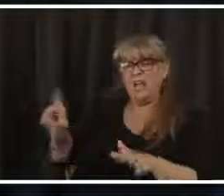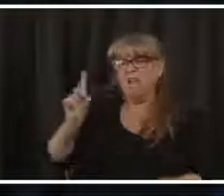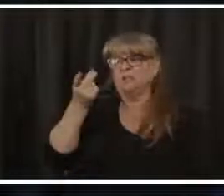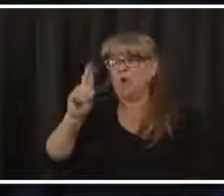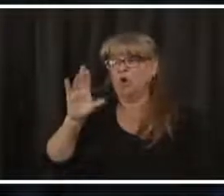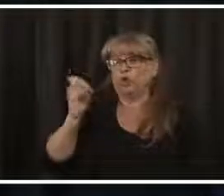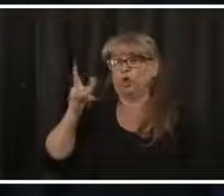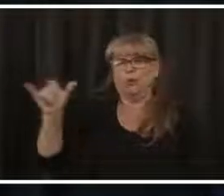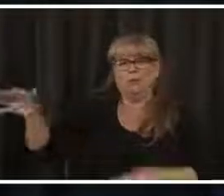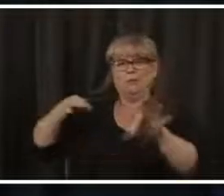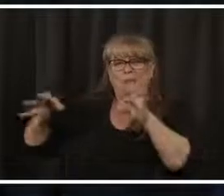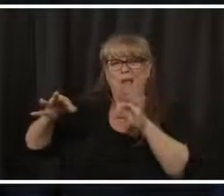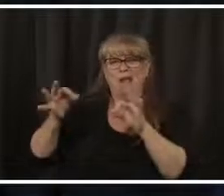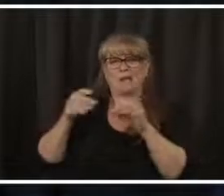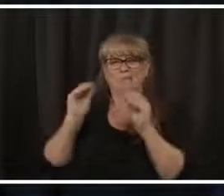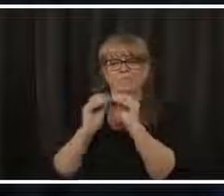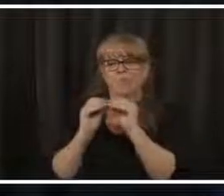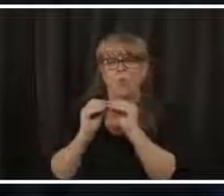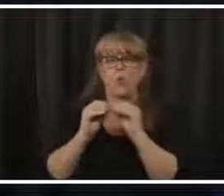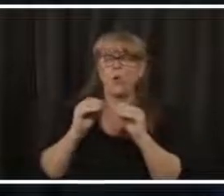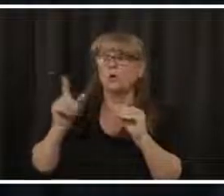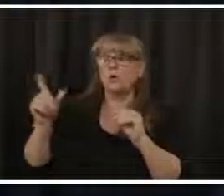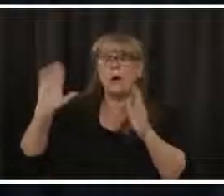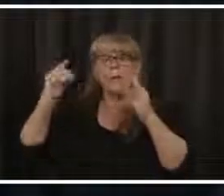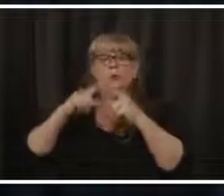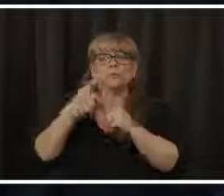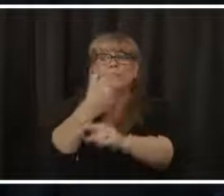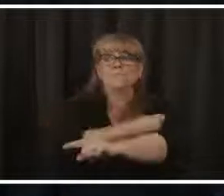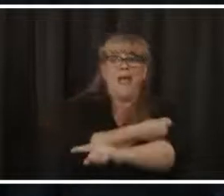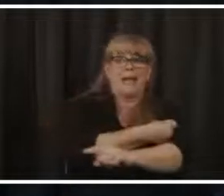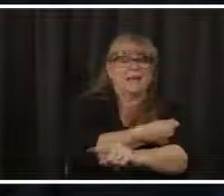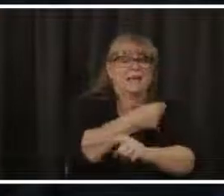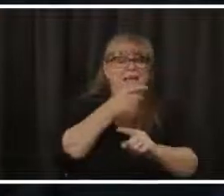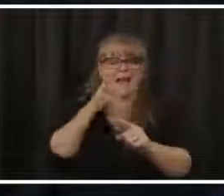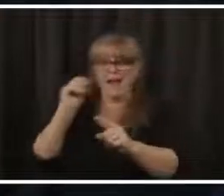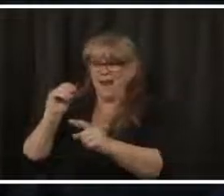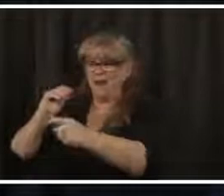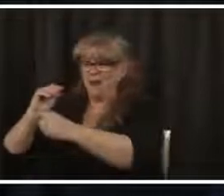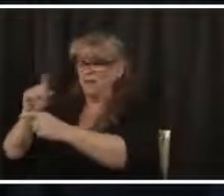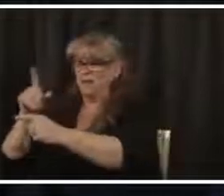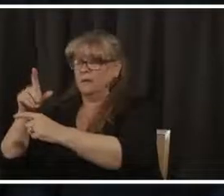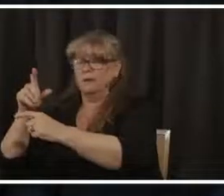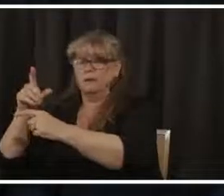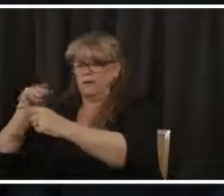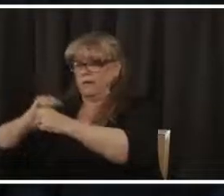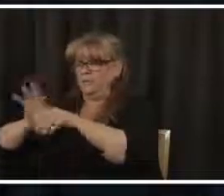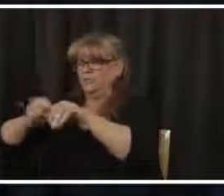cases, and really how we can act to protect our own communities that we live in.